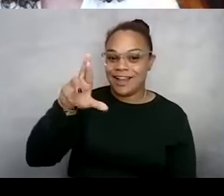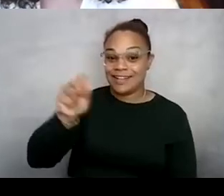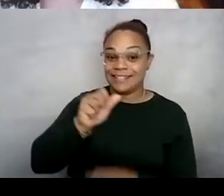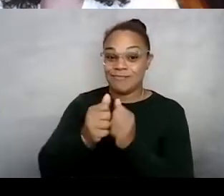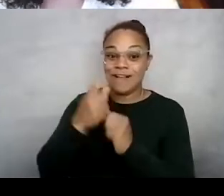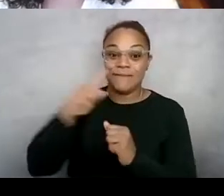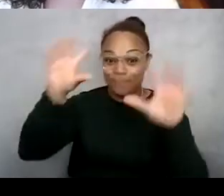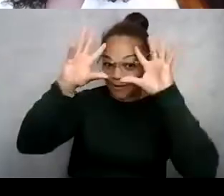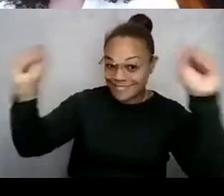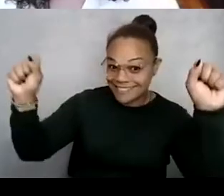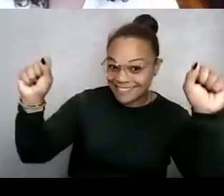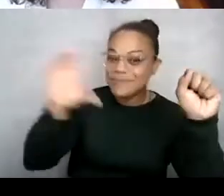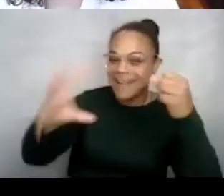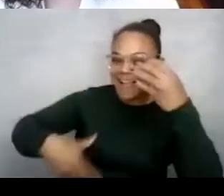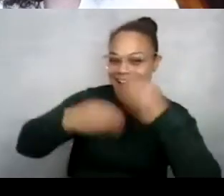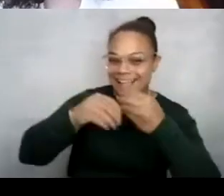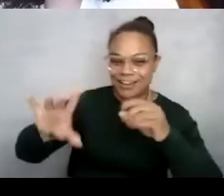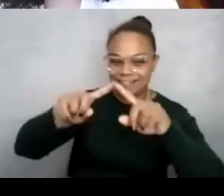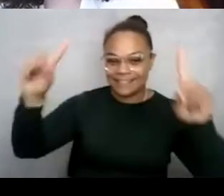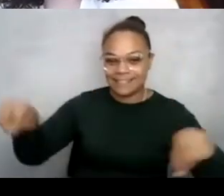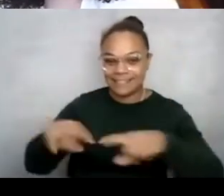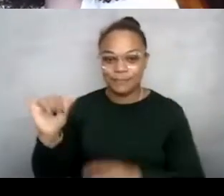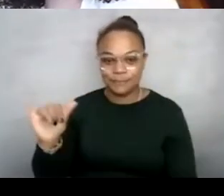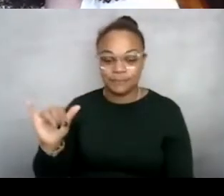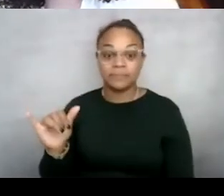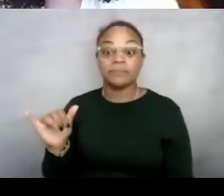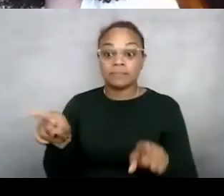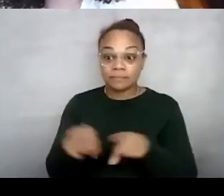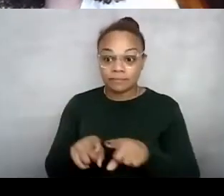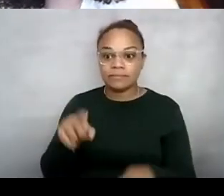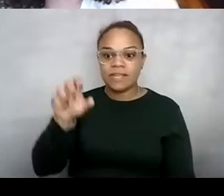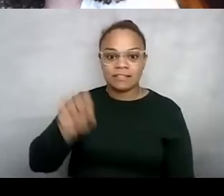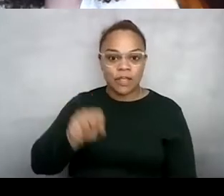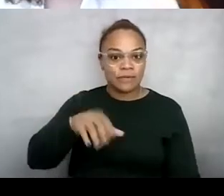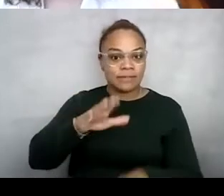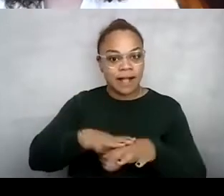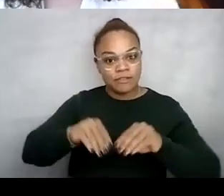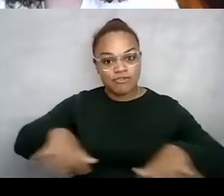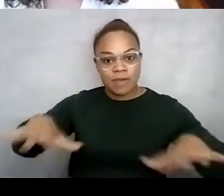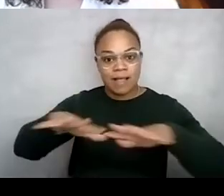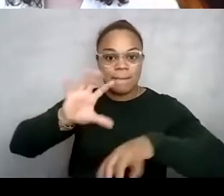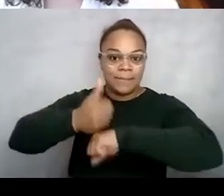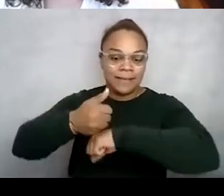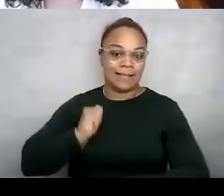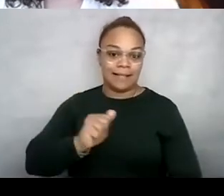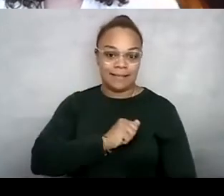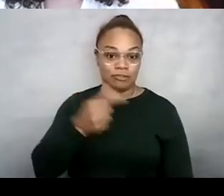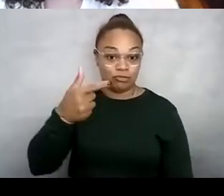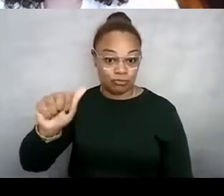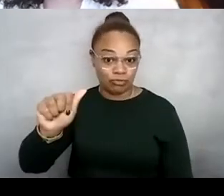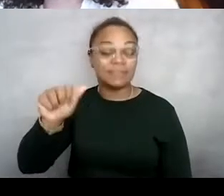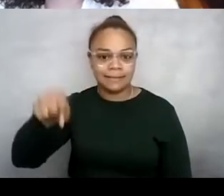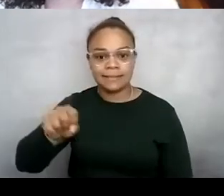And also, correction, Southerners on New Ground is based in Atlanta, Georgia, which is great, but it started here in Durham. I'm in Durham,